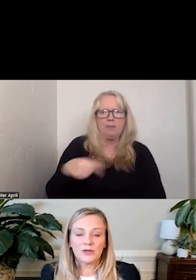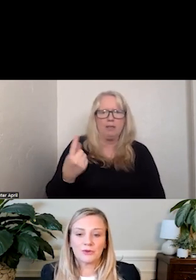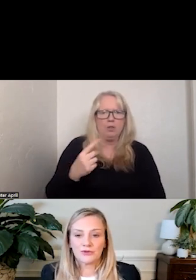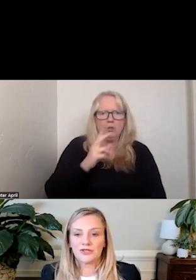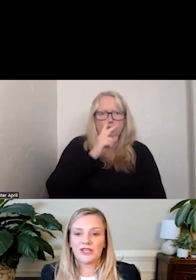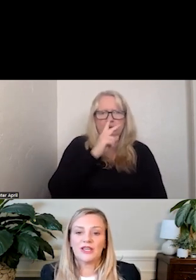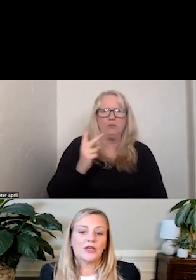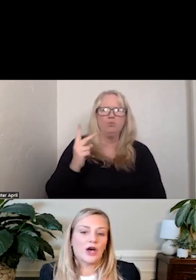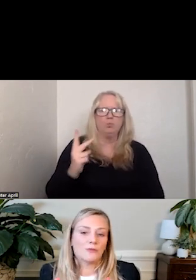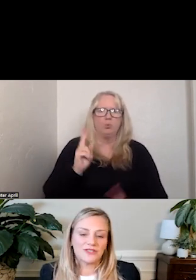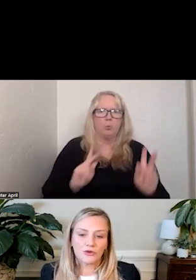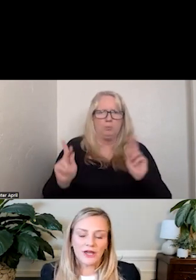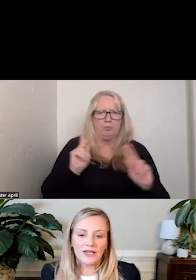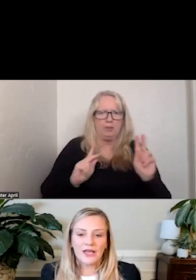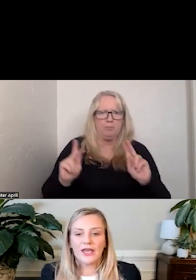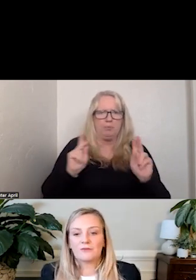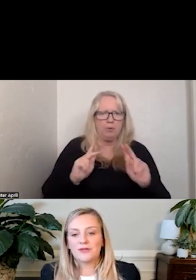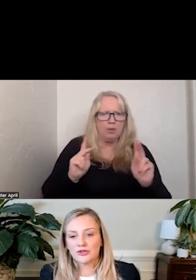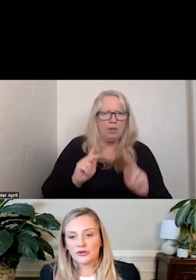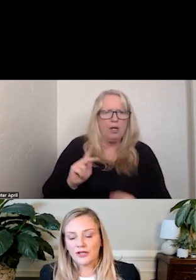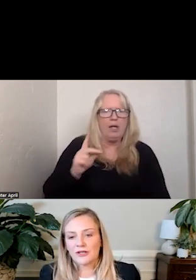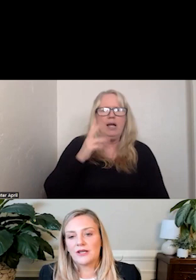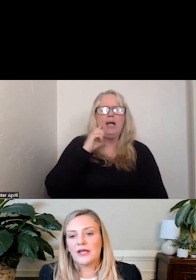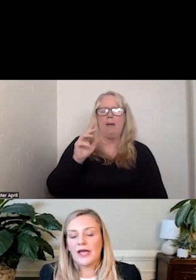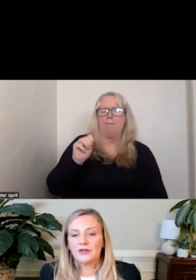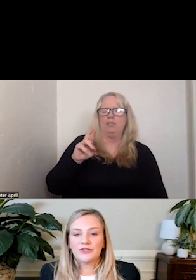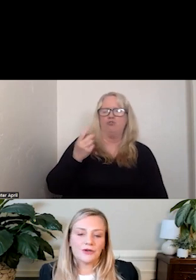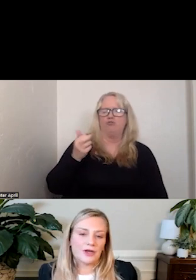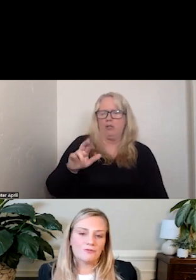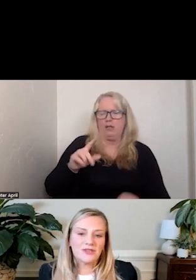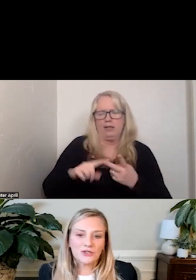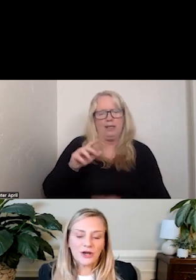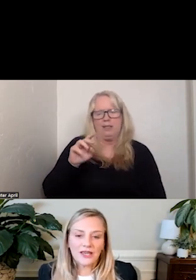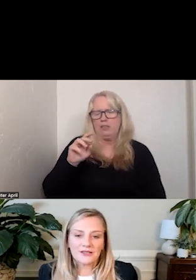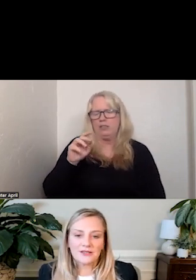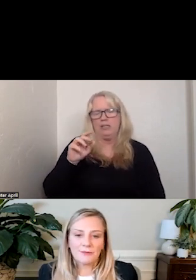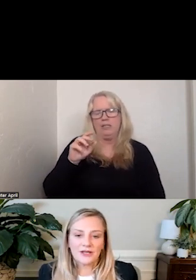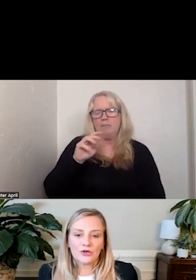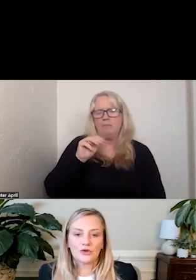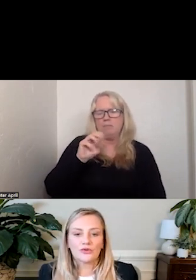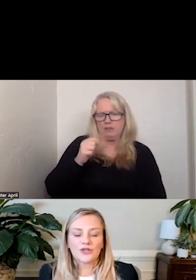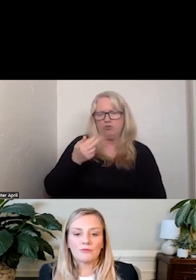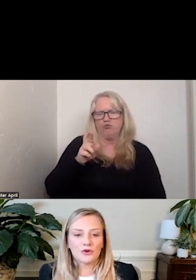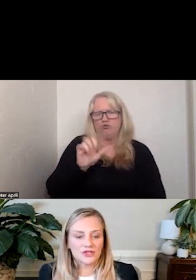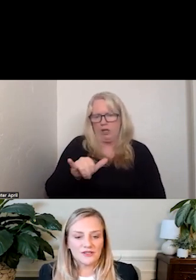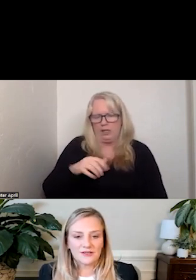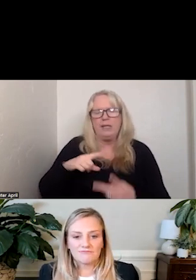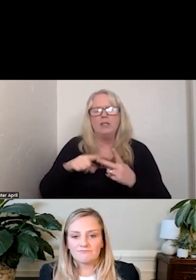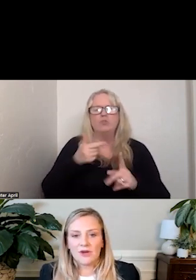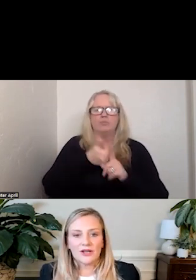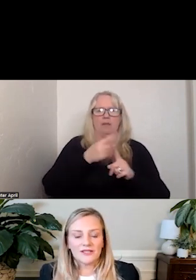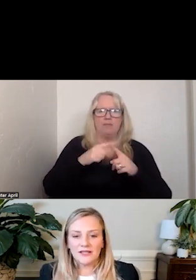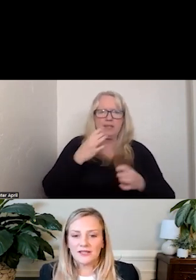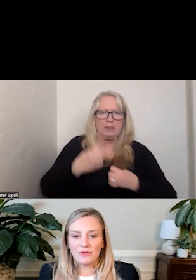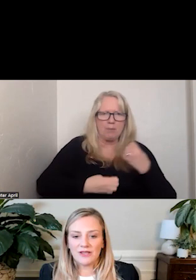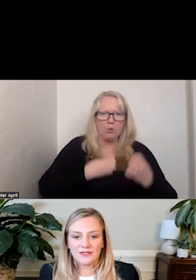two people. You see Miss Gray and Mr. Green. And Miss Gray is somebody whose emotions